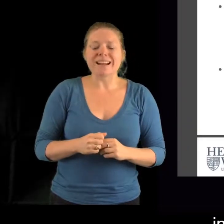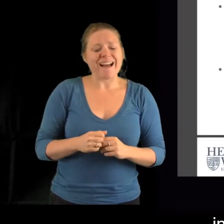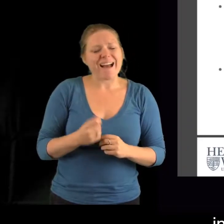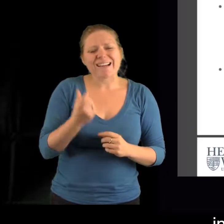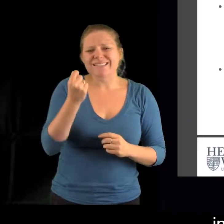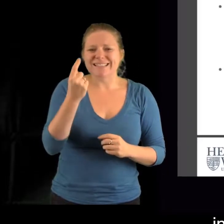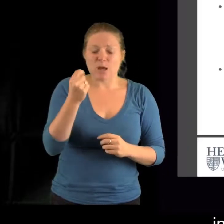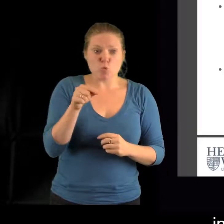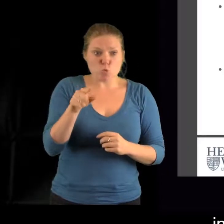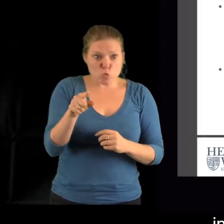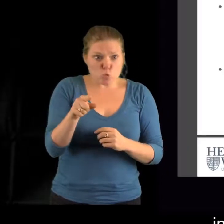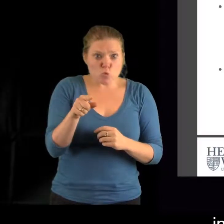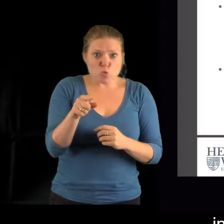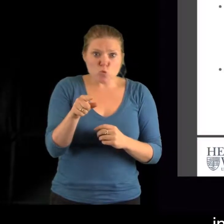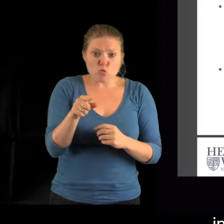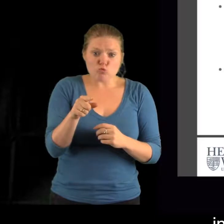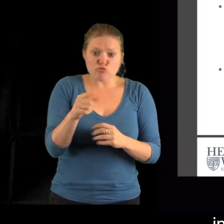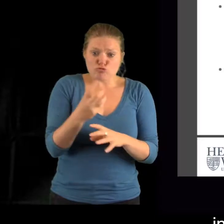It's the nature of it.